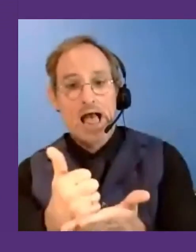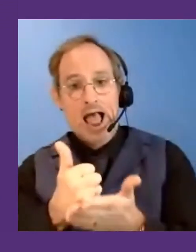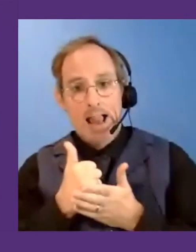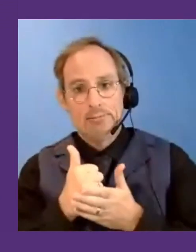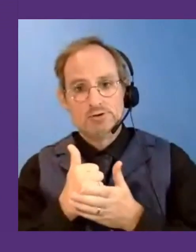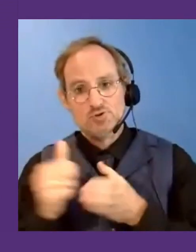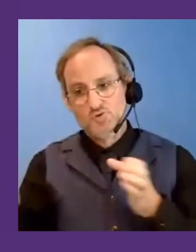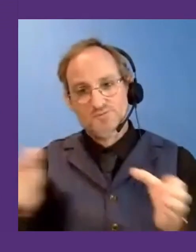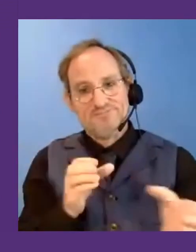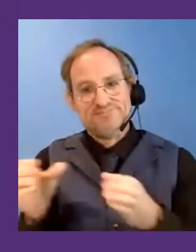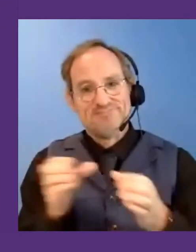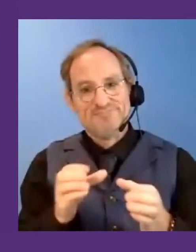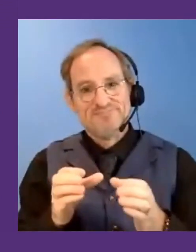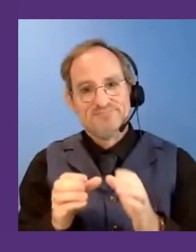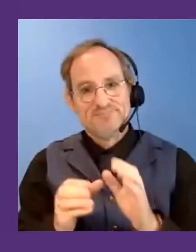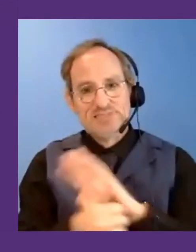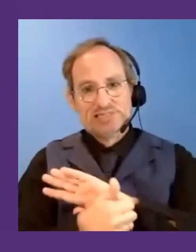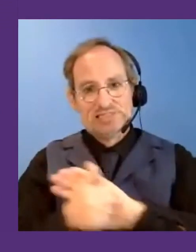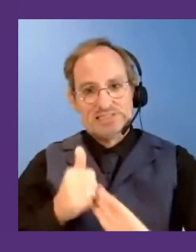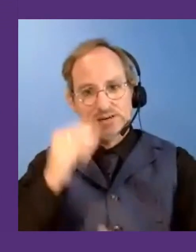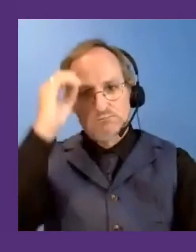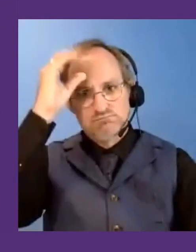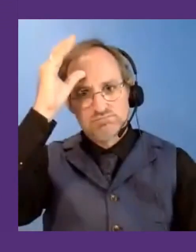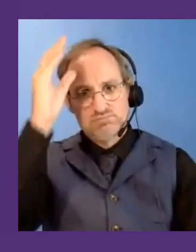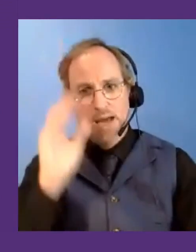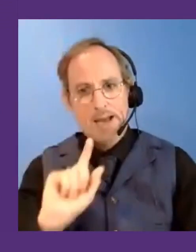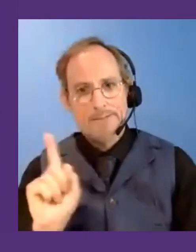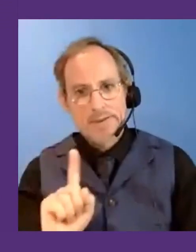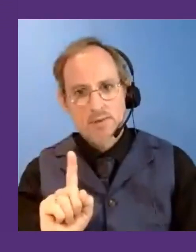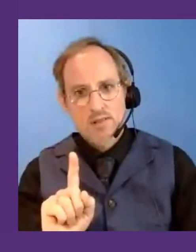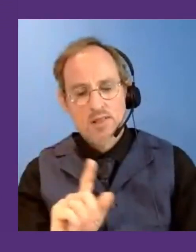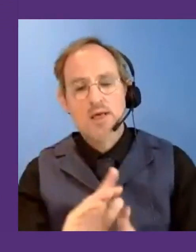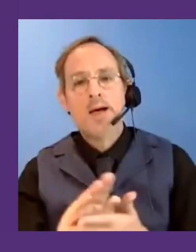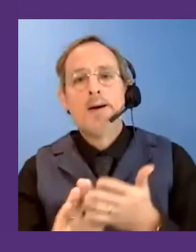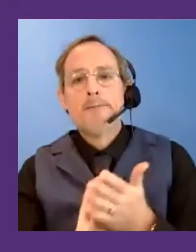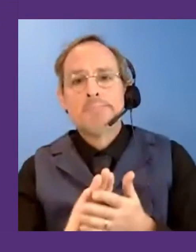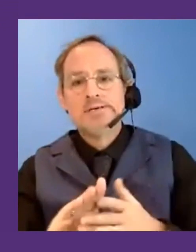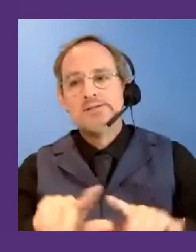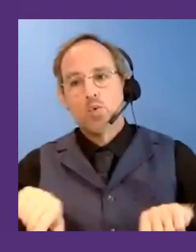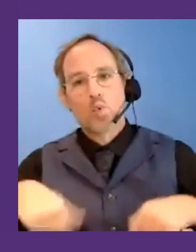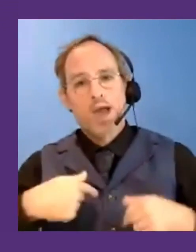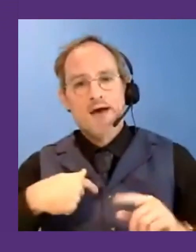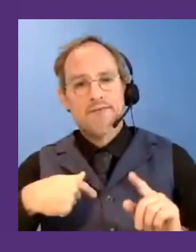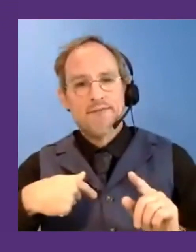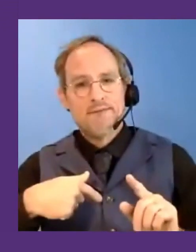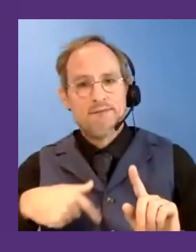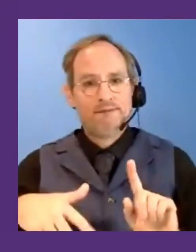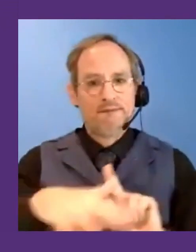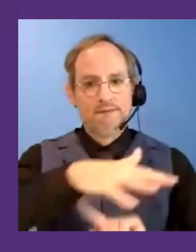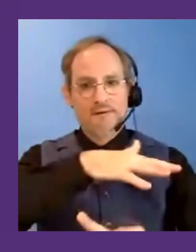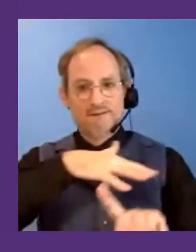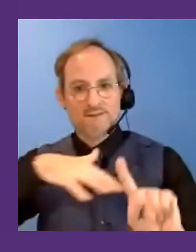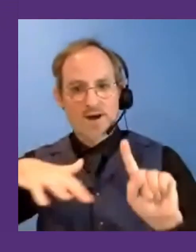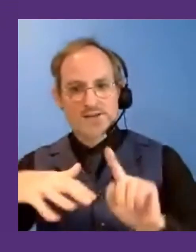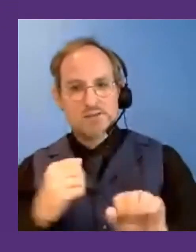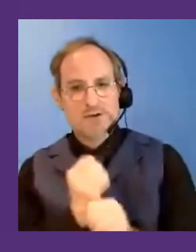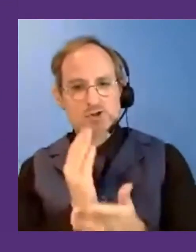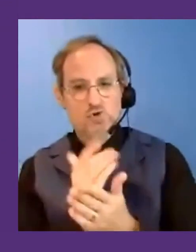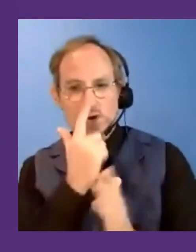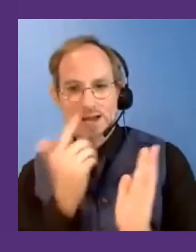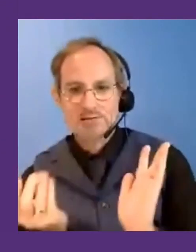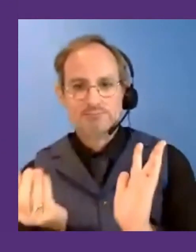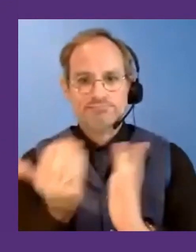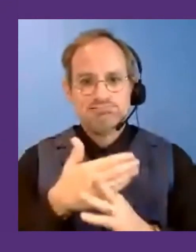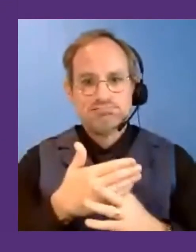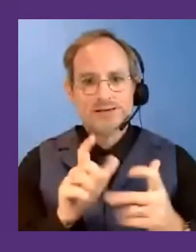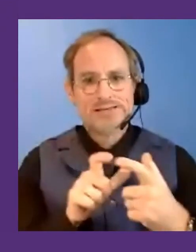ensure that we're creating the best possible conditions for them to be a success in the industry. And often they work with us and then they go on. So we have a